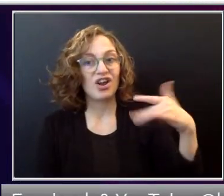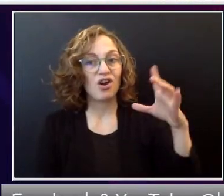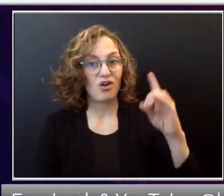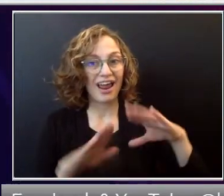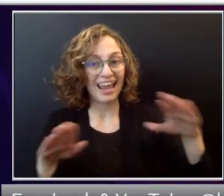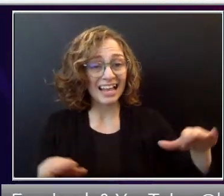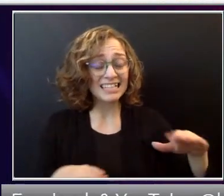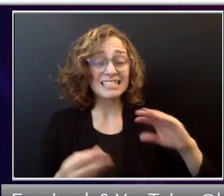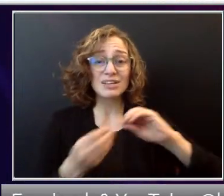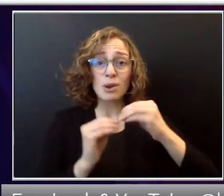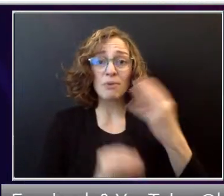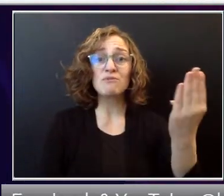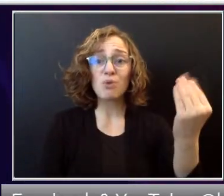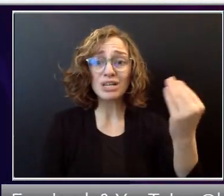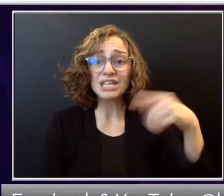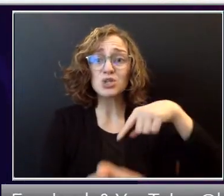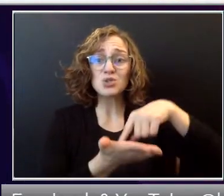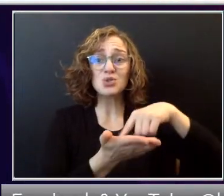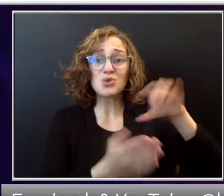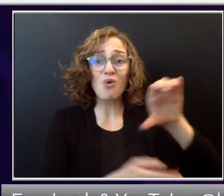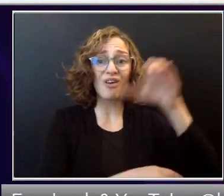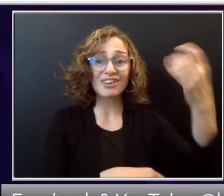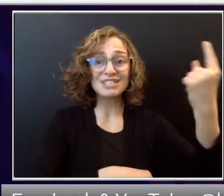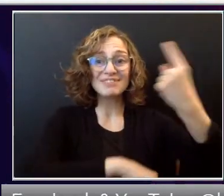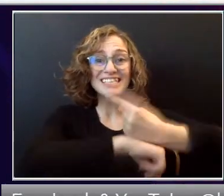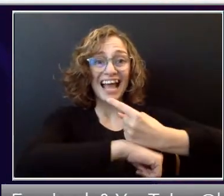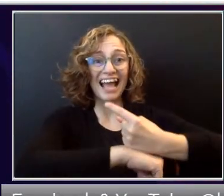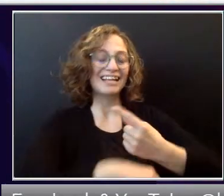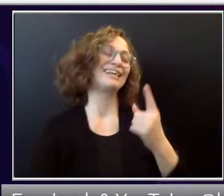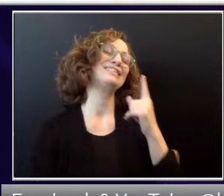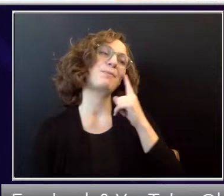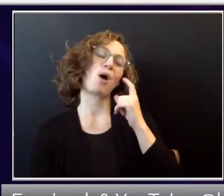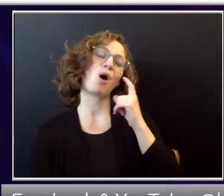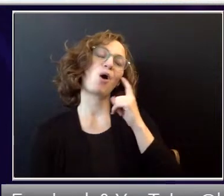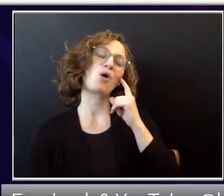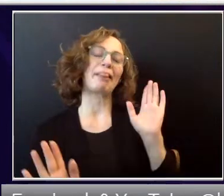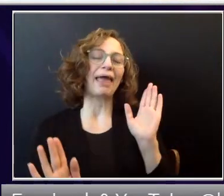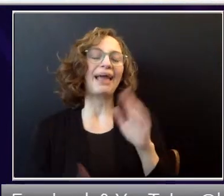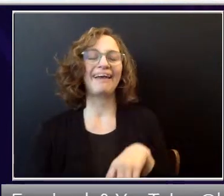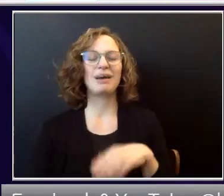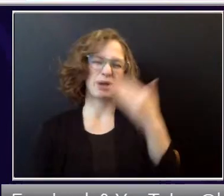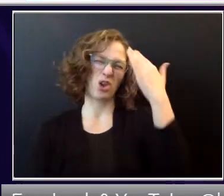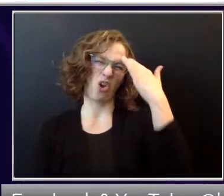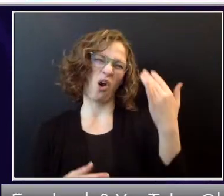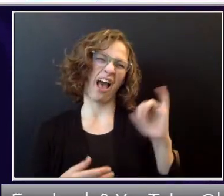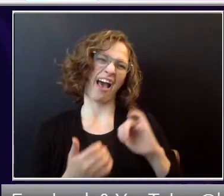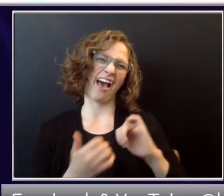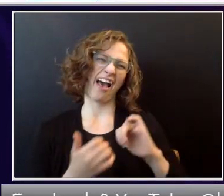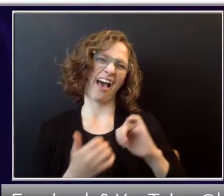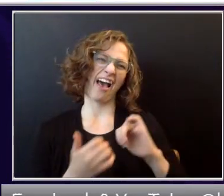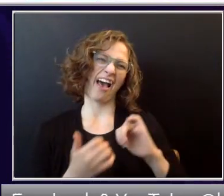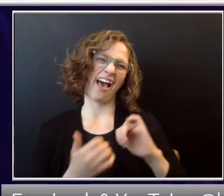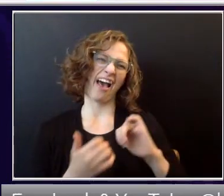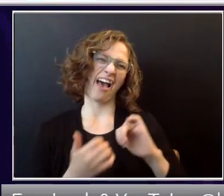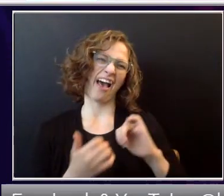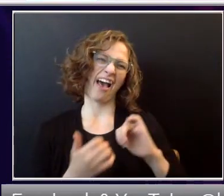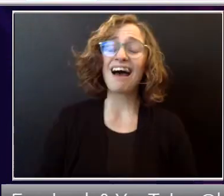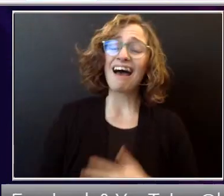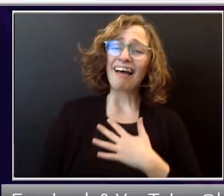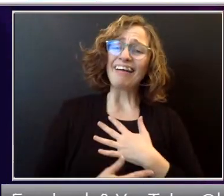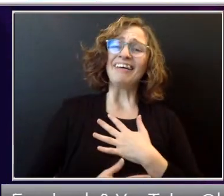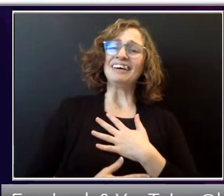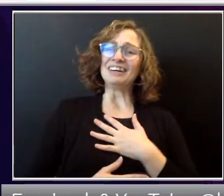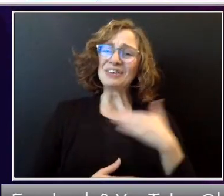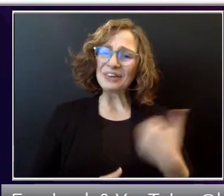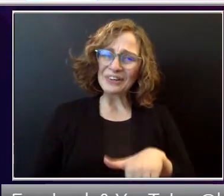year? Supposedly, yeah. You know how that goes. Wow. That gives me goosebumps again. Talk about the full